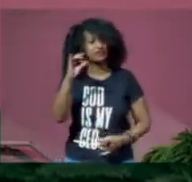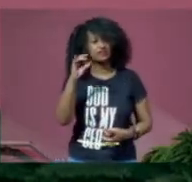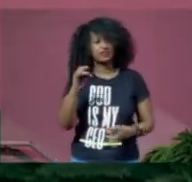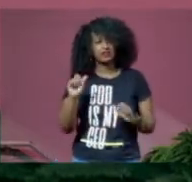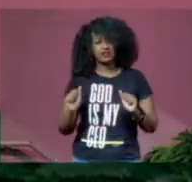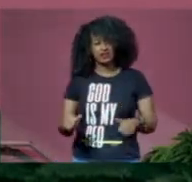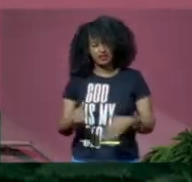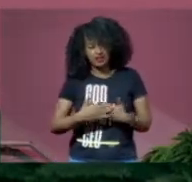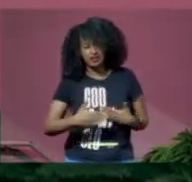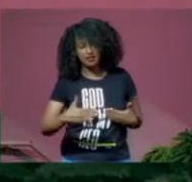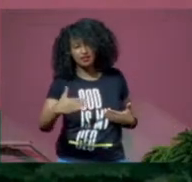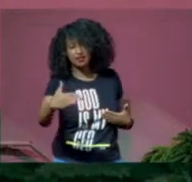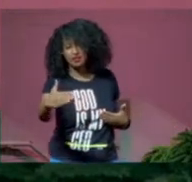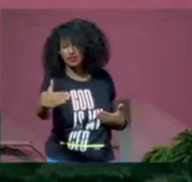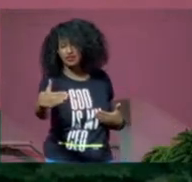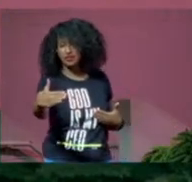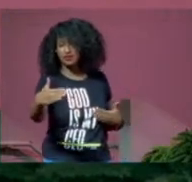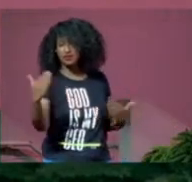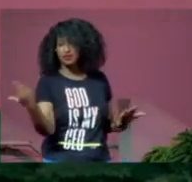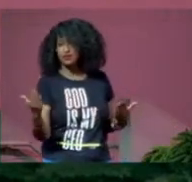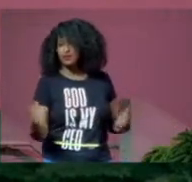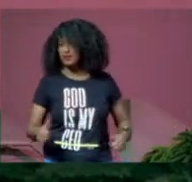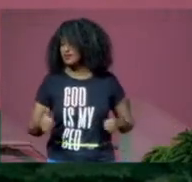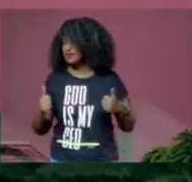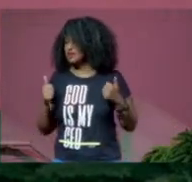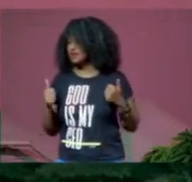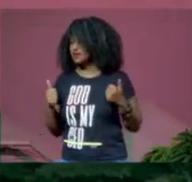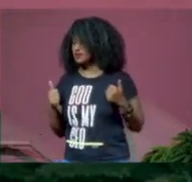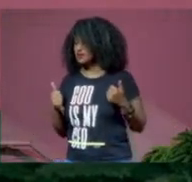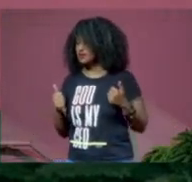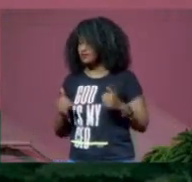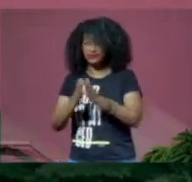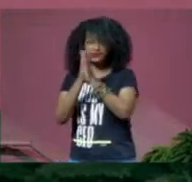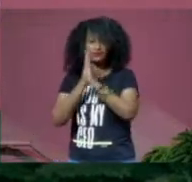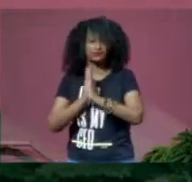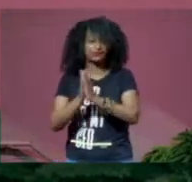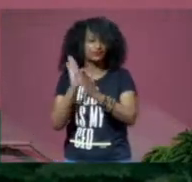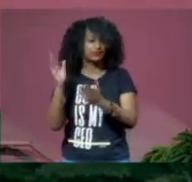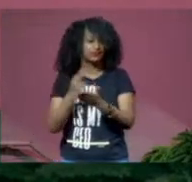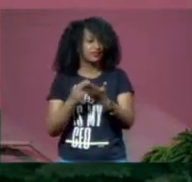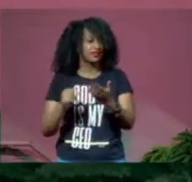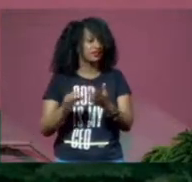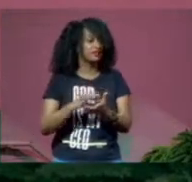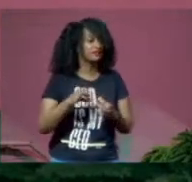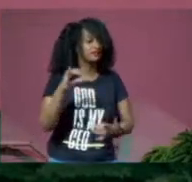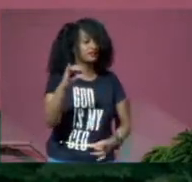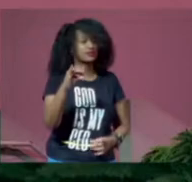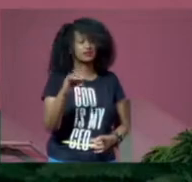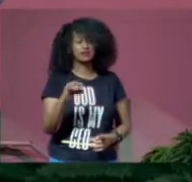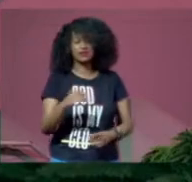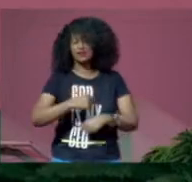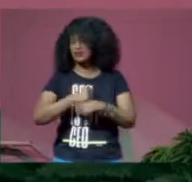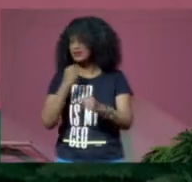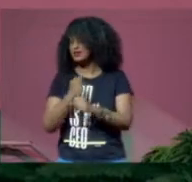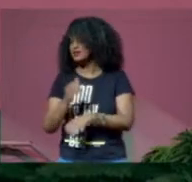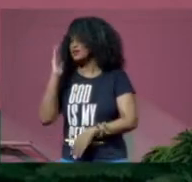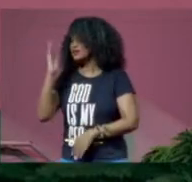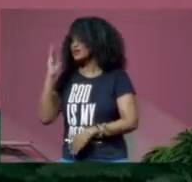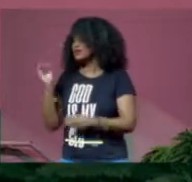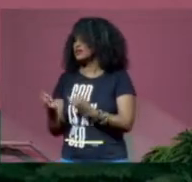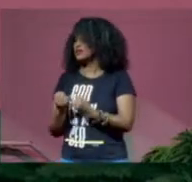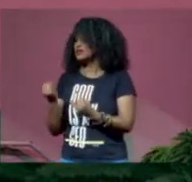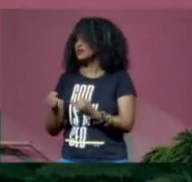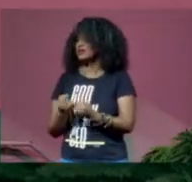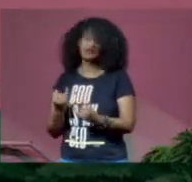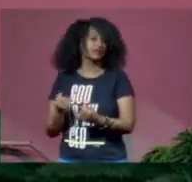on and see what the end is going to be. Lord, we ask for an anointing today, Lord, that makes preaching easy. Lord, I ask that you would come by here, that you